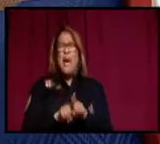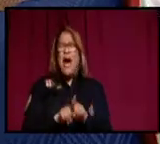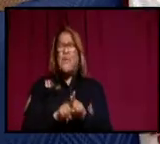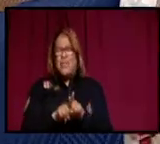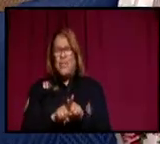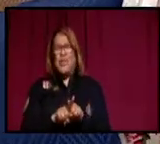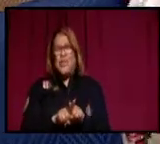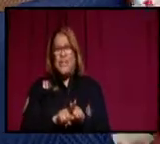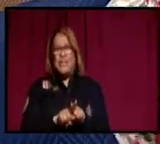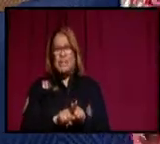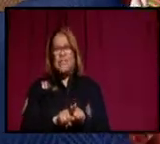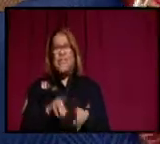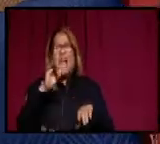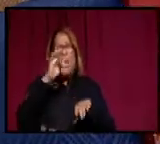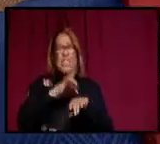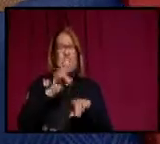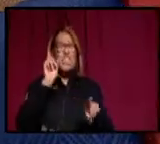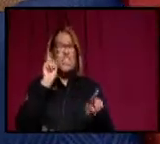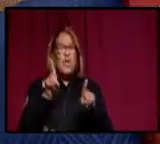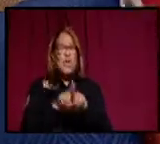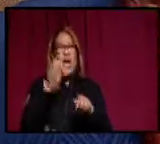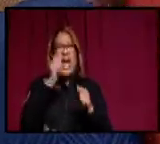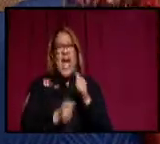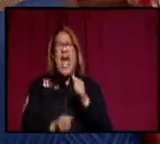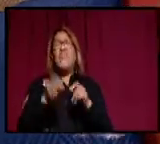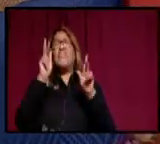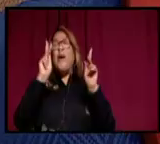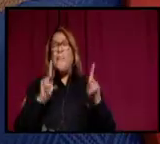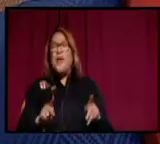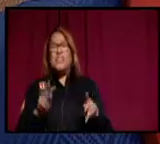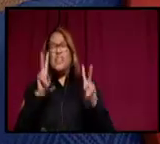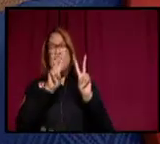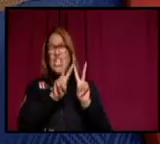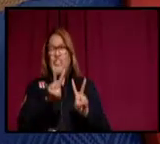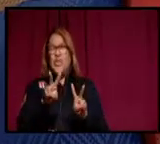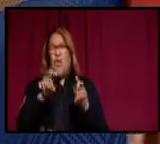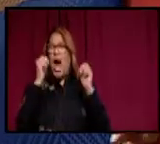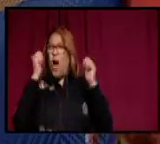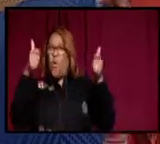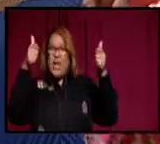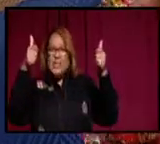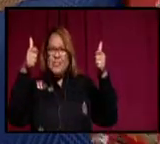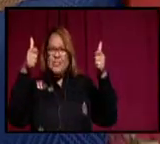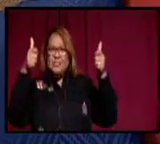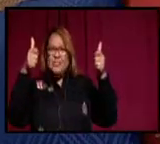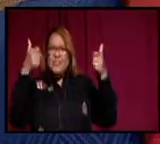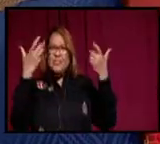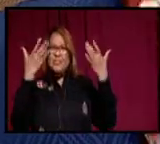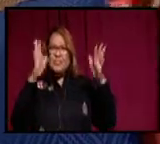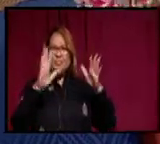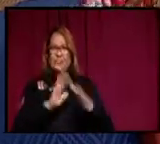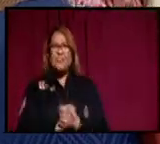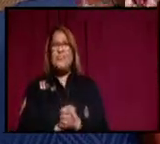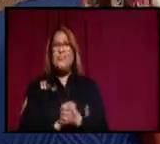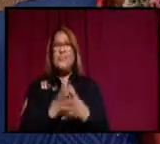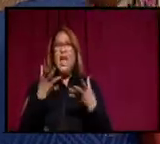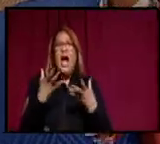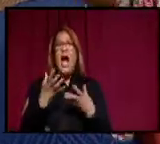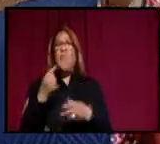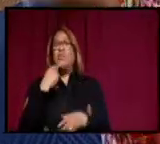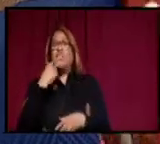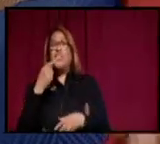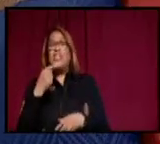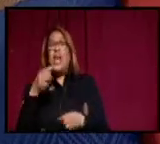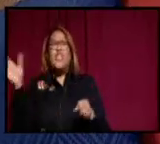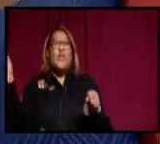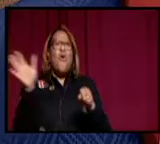touch and agree right now. I want to ask every person viewing to do something real quick in the final moments of this telecast. I want you to say your